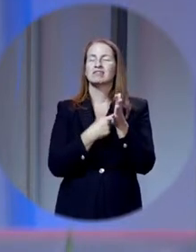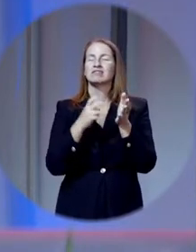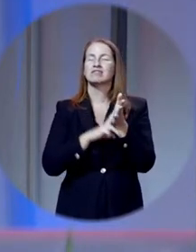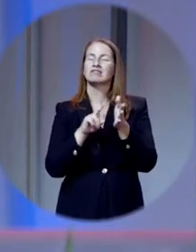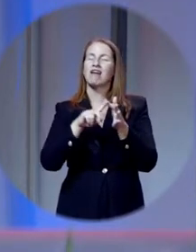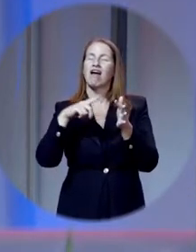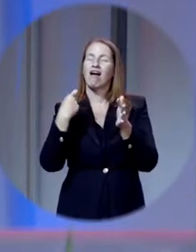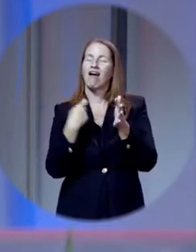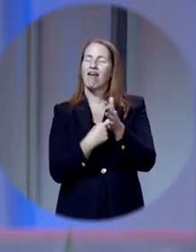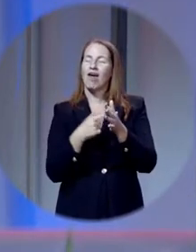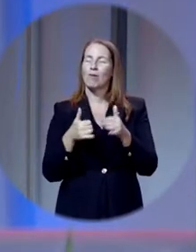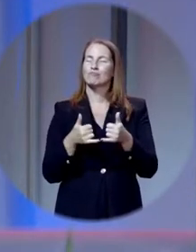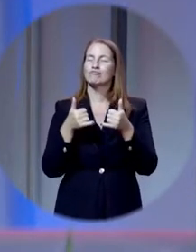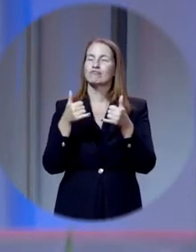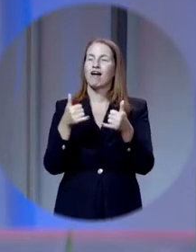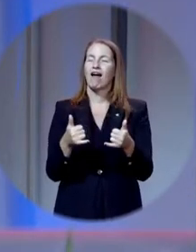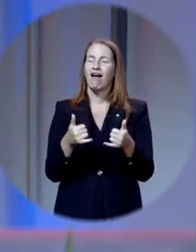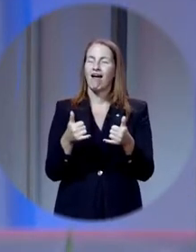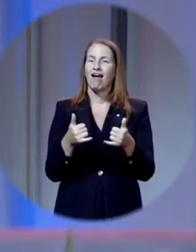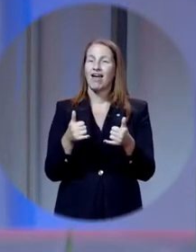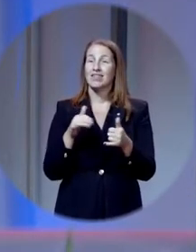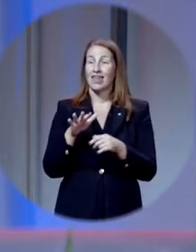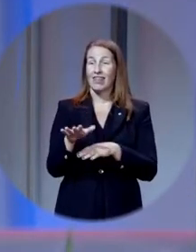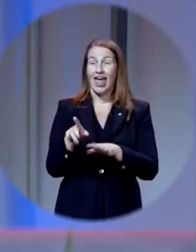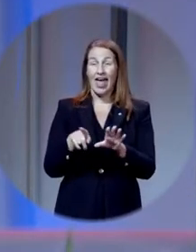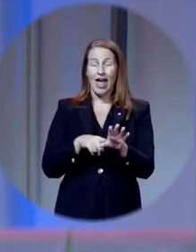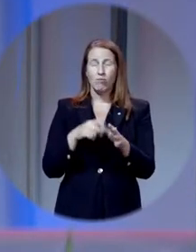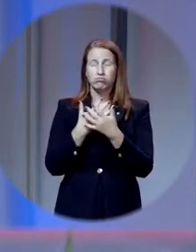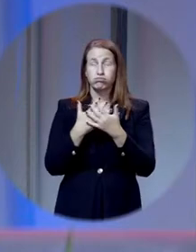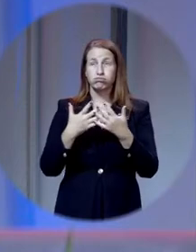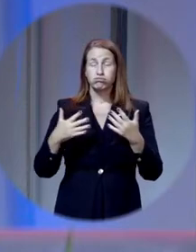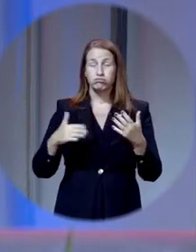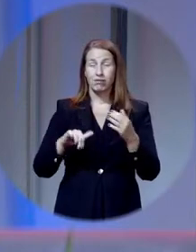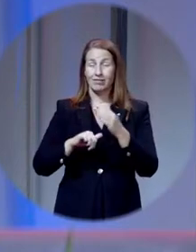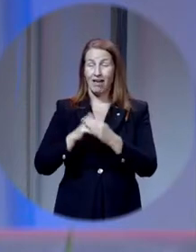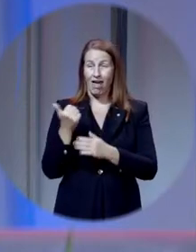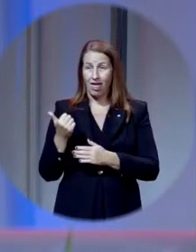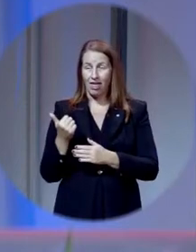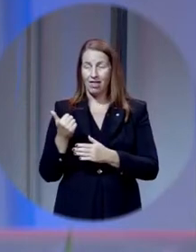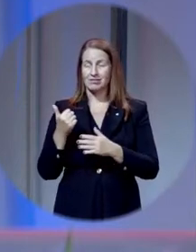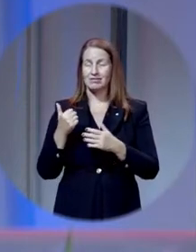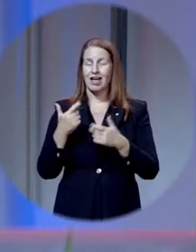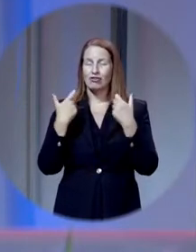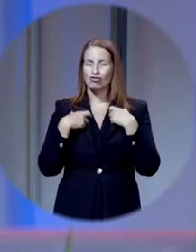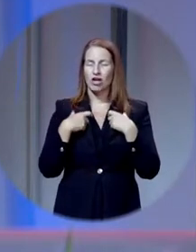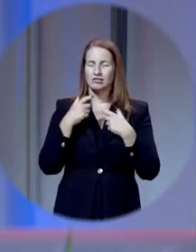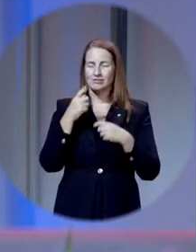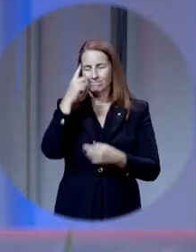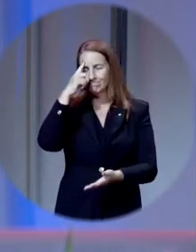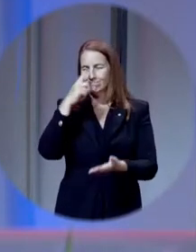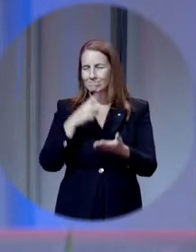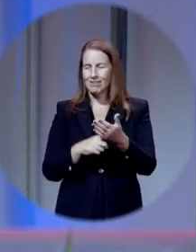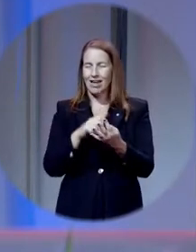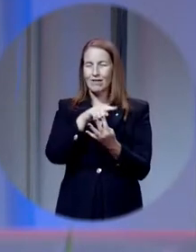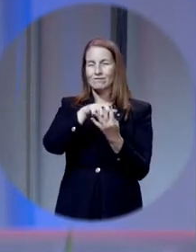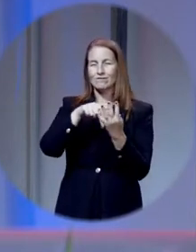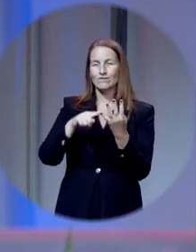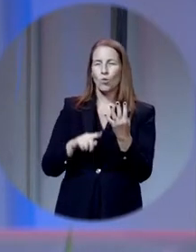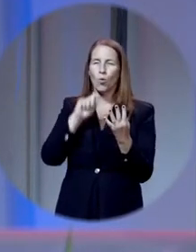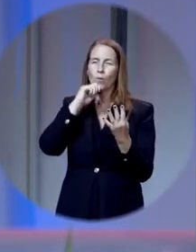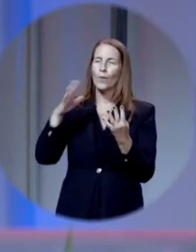a year when there was just so much talent under consideration that judges made a joint award to the four candidates on the